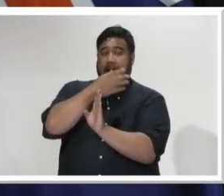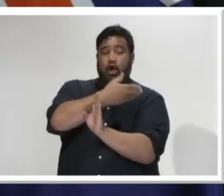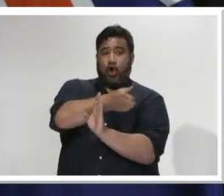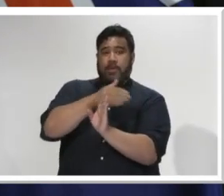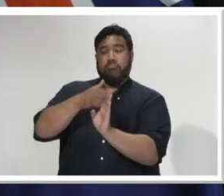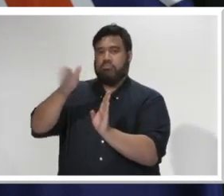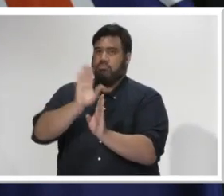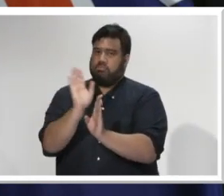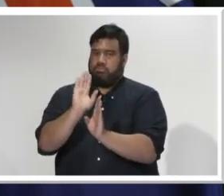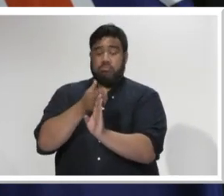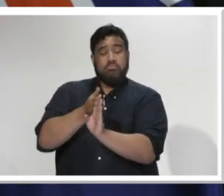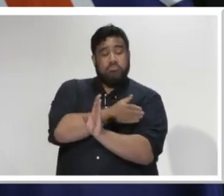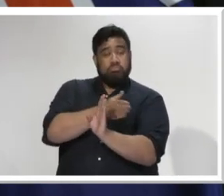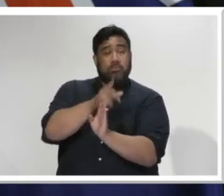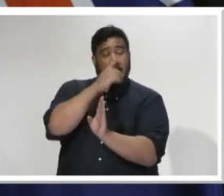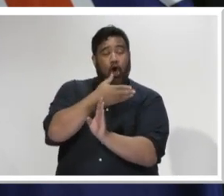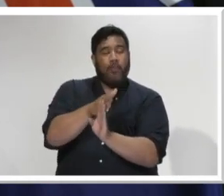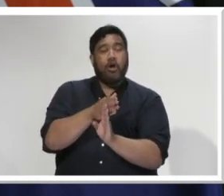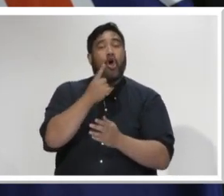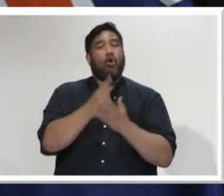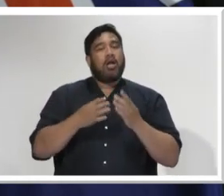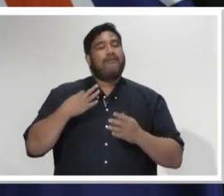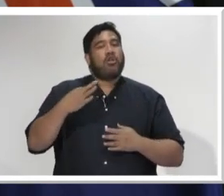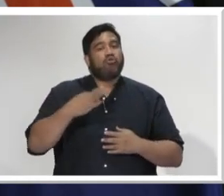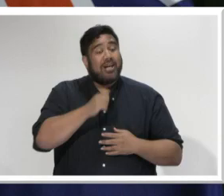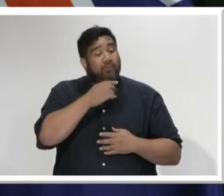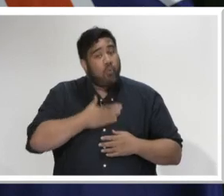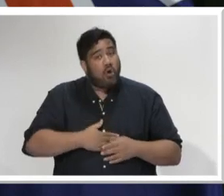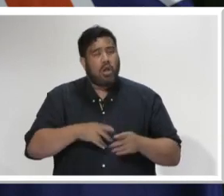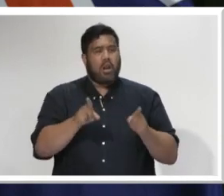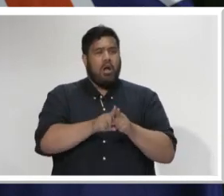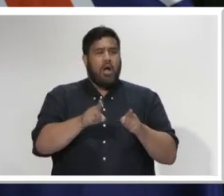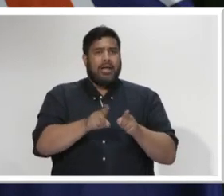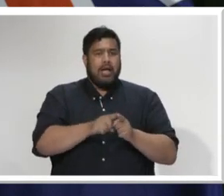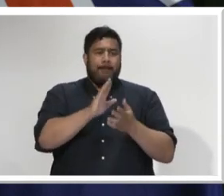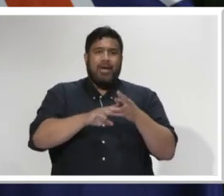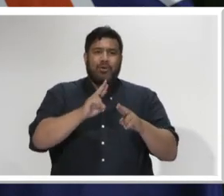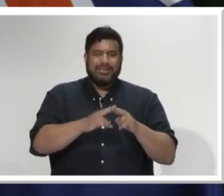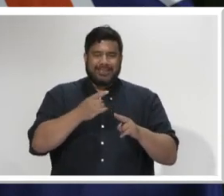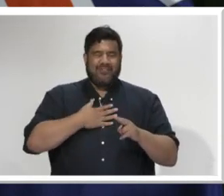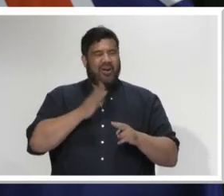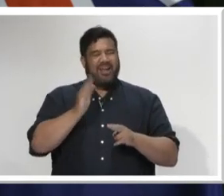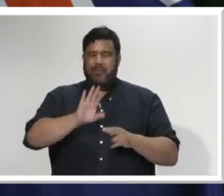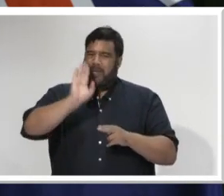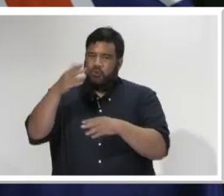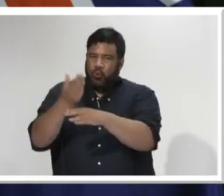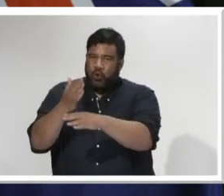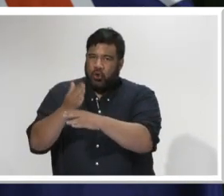intention here is to create a place for children to go to learn if their parents need to return to work, but